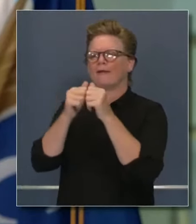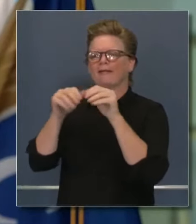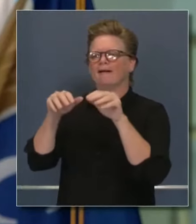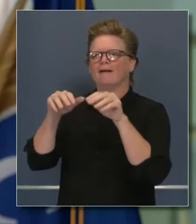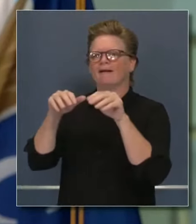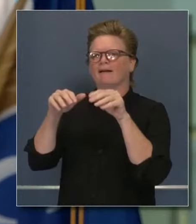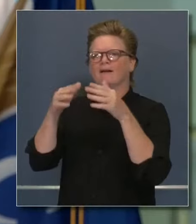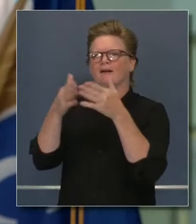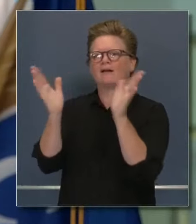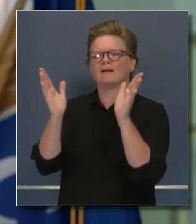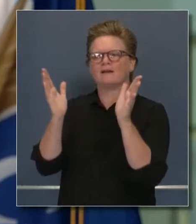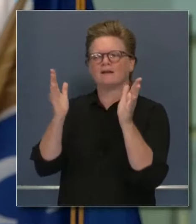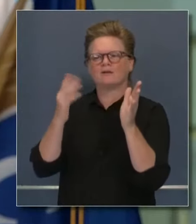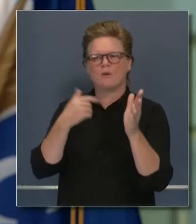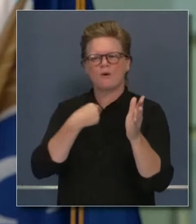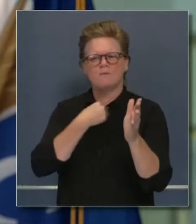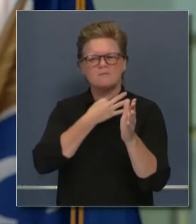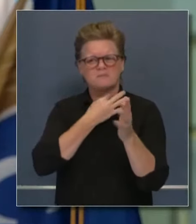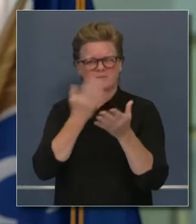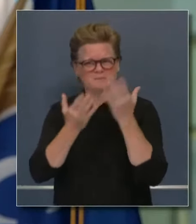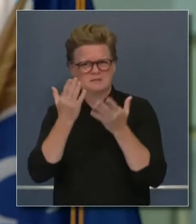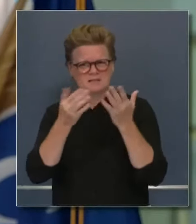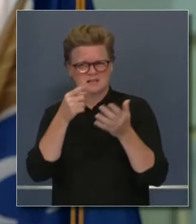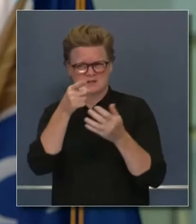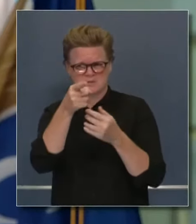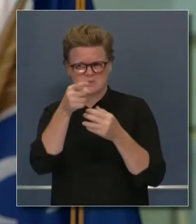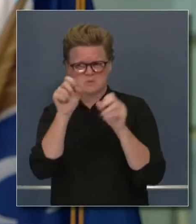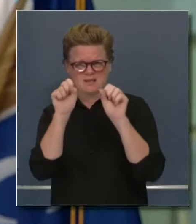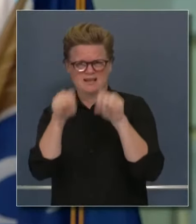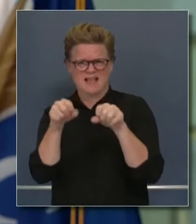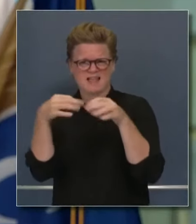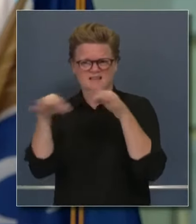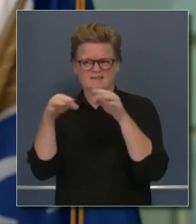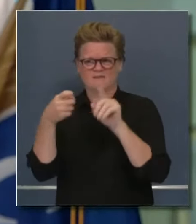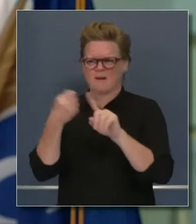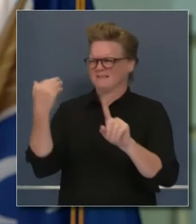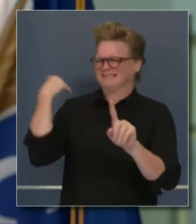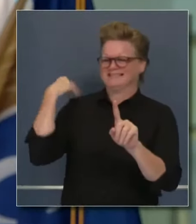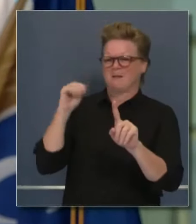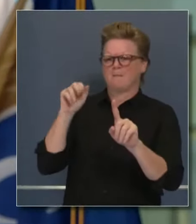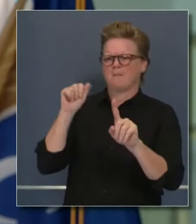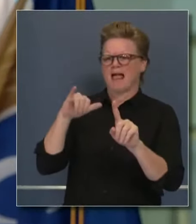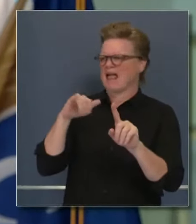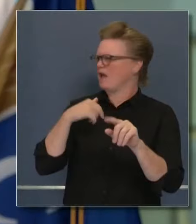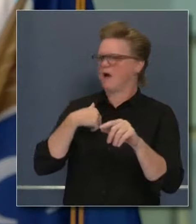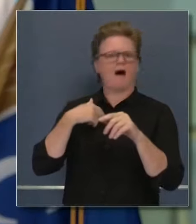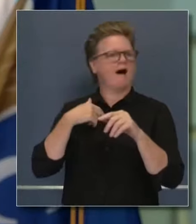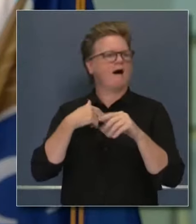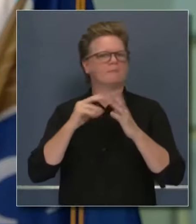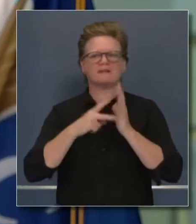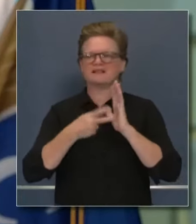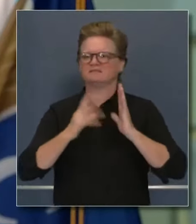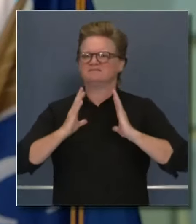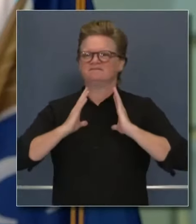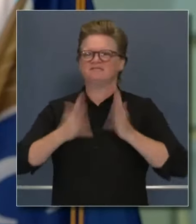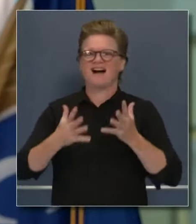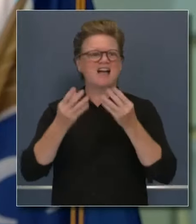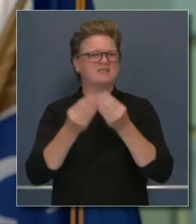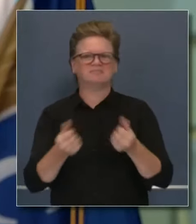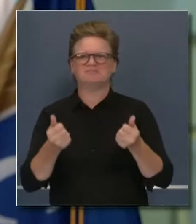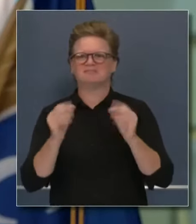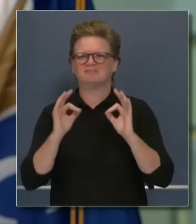and maybe don't remember what happened back in May and they let down their guard? Yeah, well, I think the latter part of your question was the answer to the first part of your question,